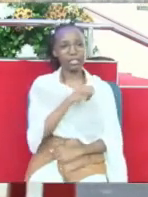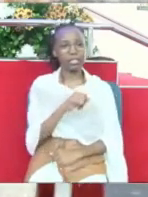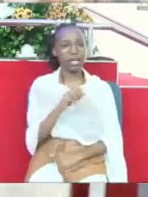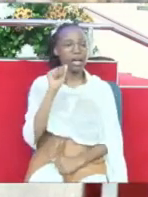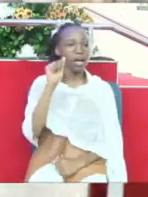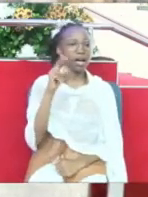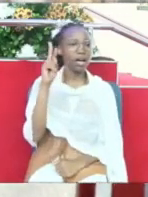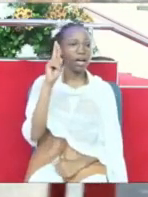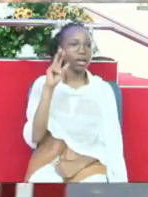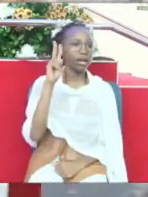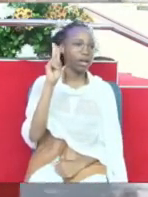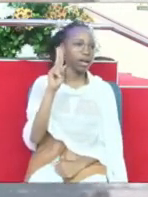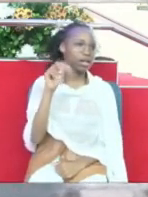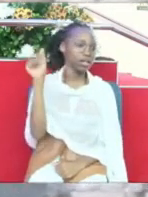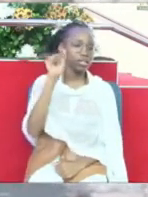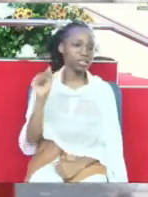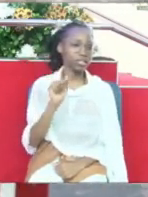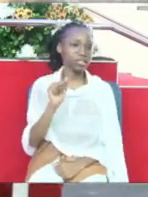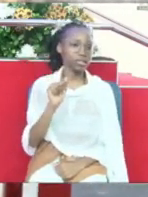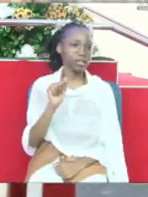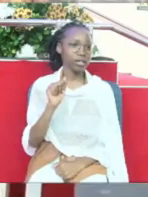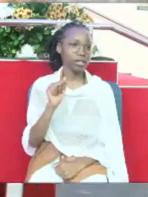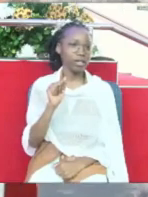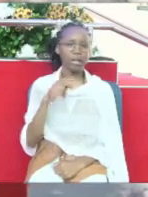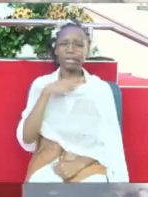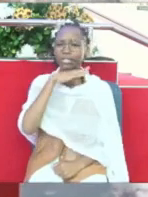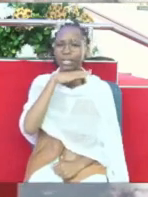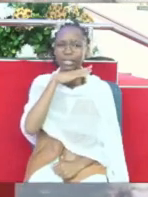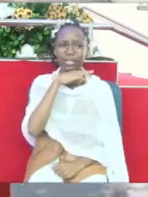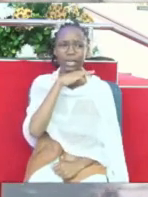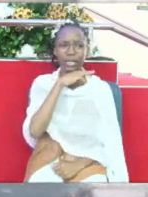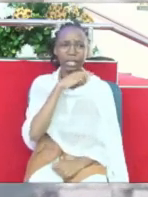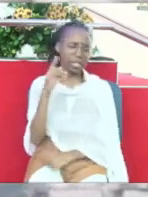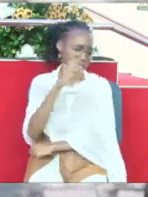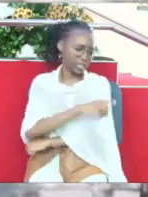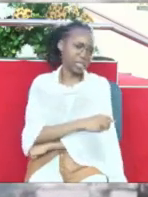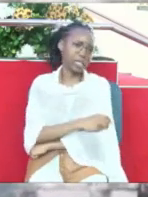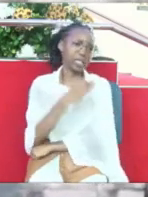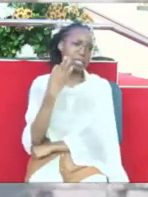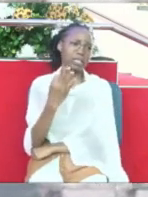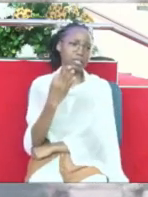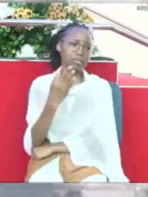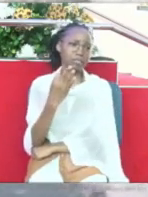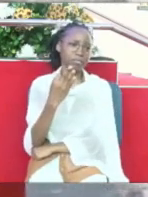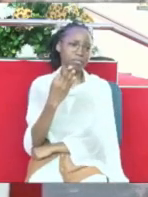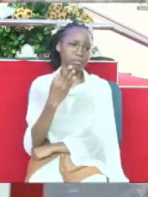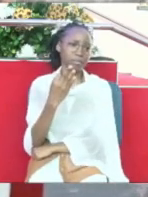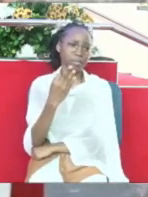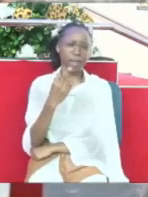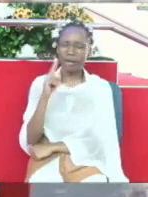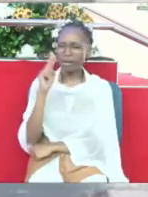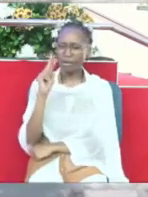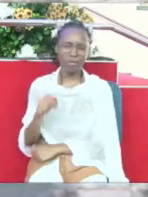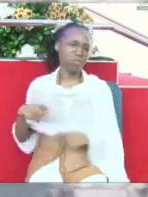Amekuwa kaburini kwa siku nne. But Jesus now comes. Na Yesu sasa akaja. And heals that one. Akamfufua. Nobody can stand and say